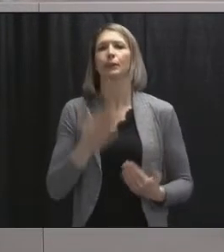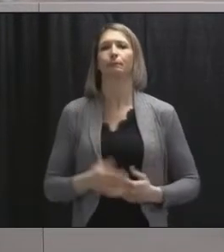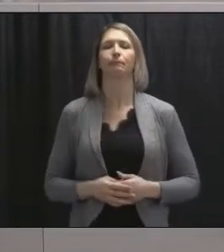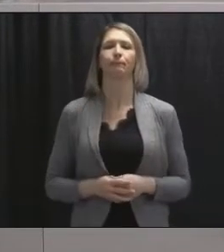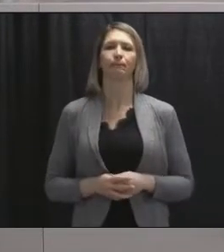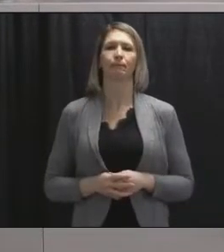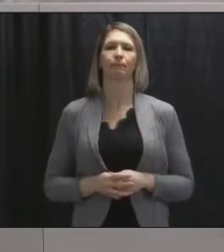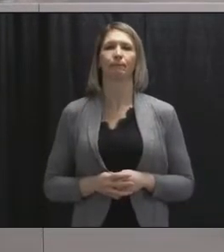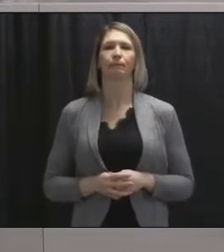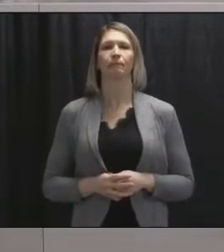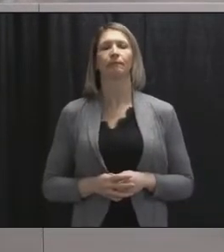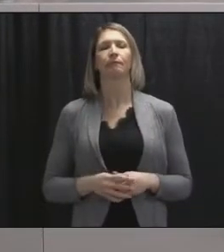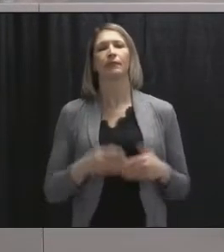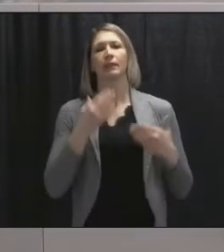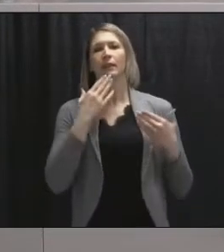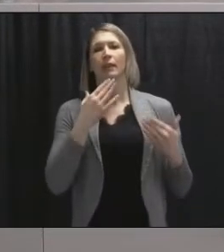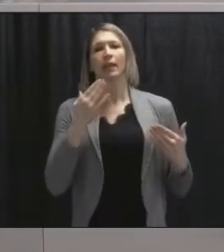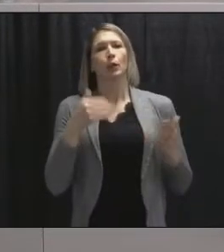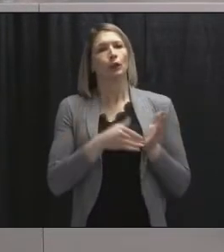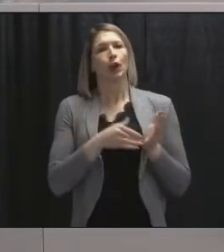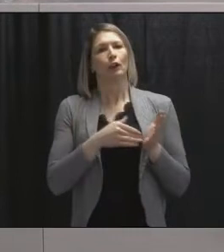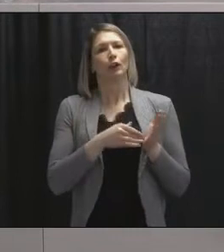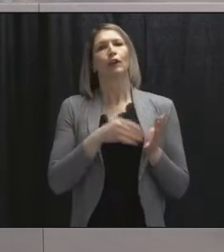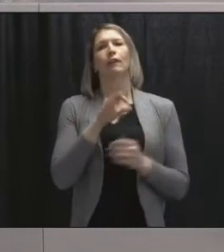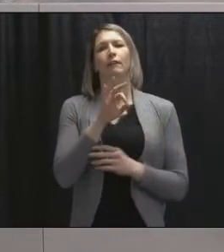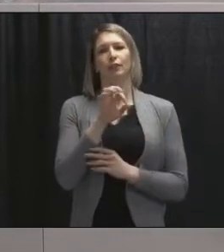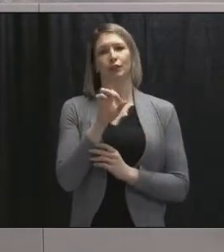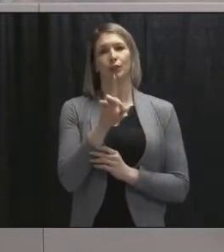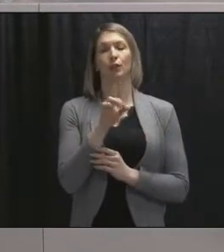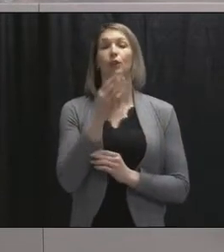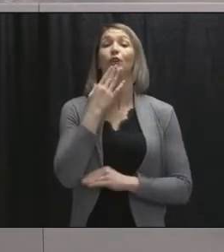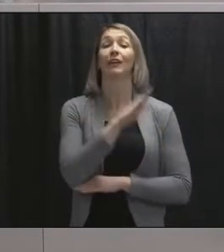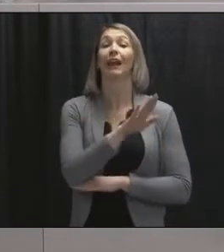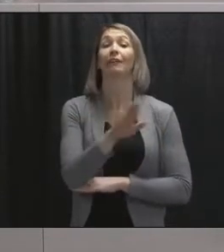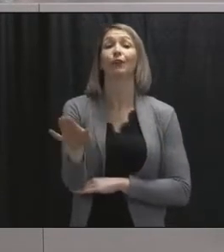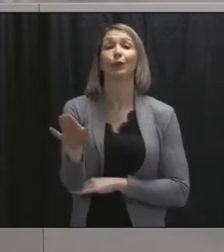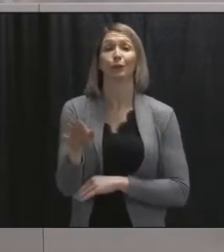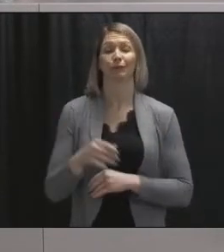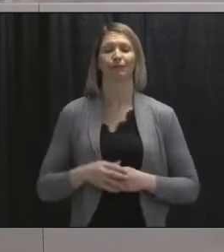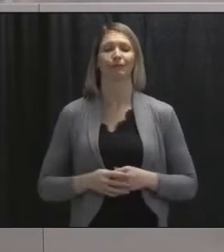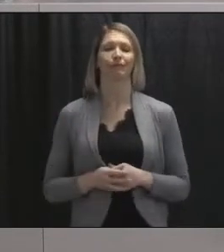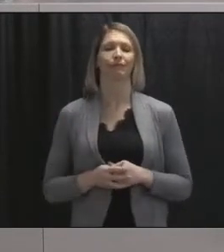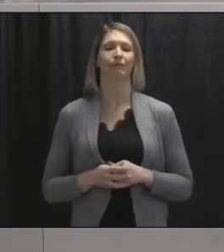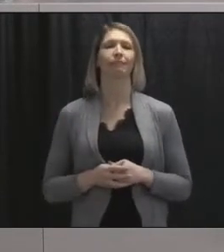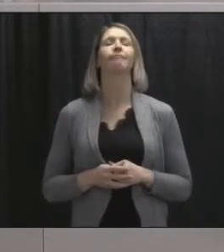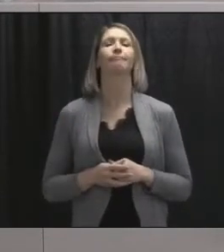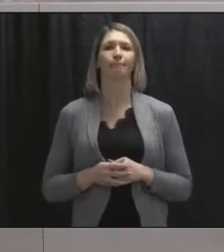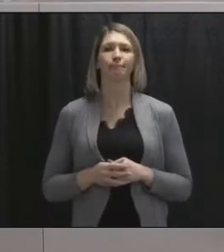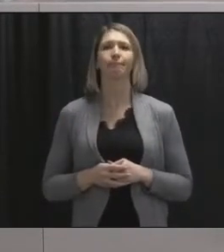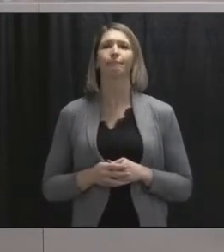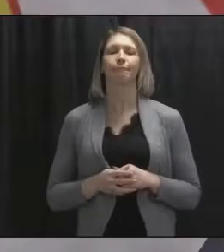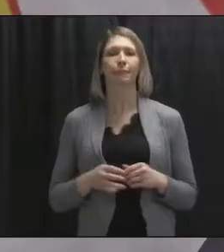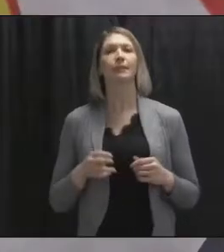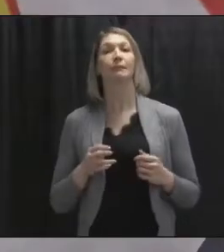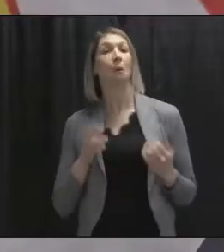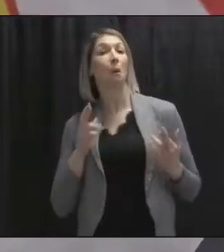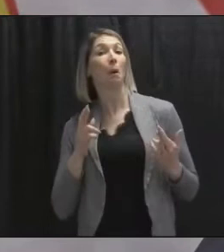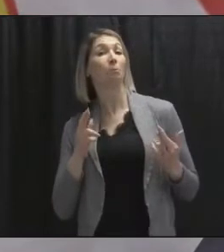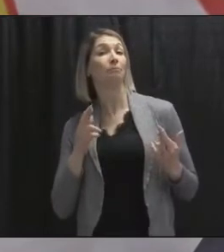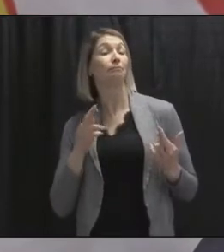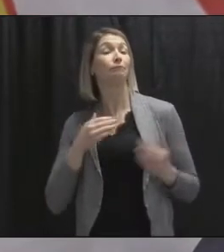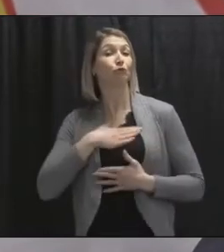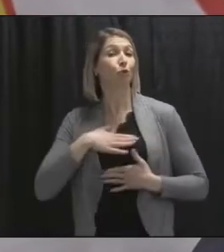Well, thank you, Dr. Fitzgerald, and good afternoon, everyone. I trust you had a nice Easter weekend. It was certainly,